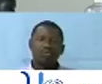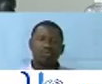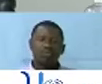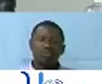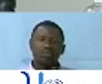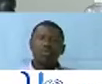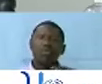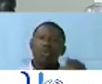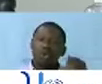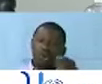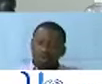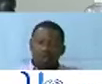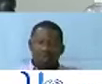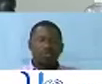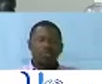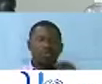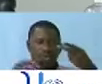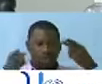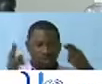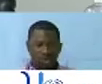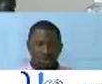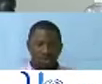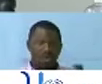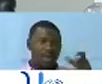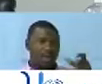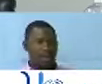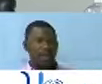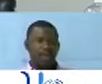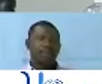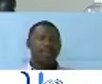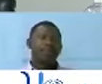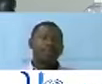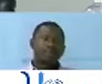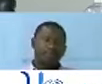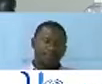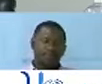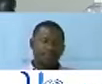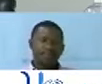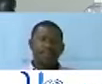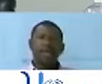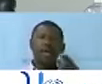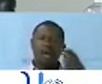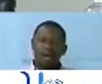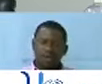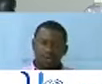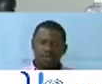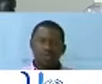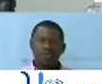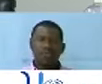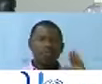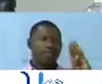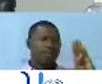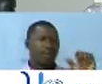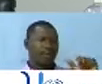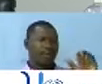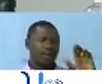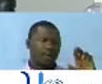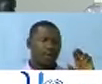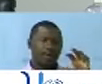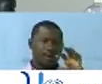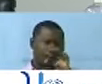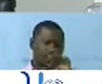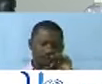lock up lawyers. Diko padal ne mom dina tej ay lawyer. How did the bar